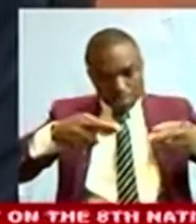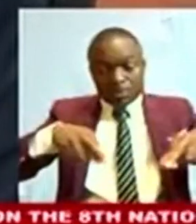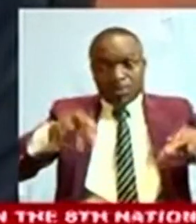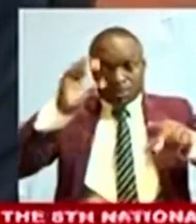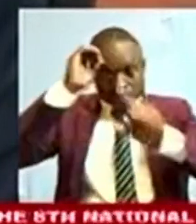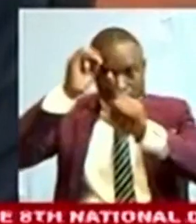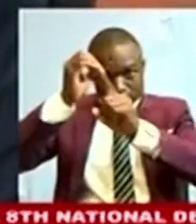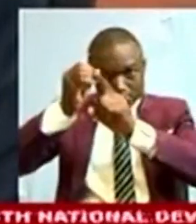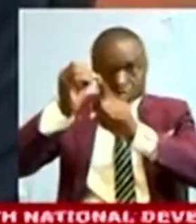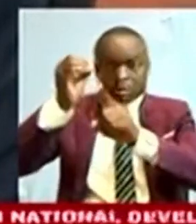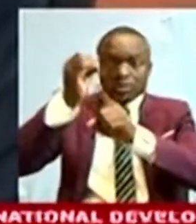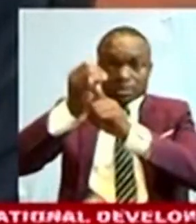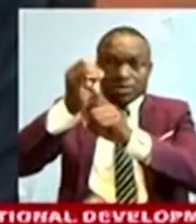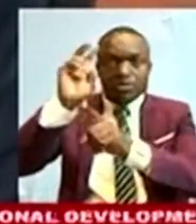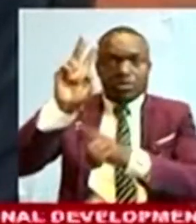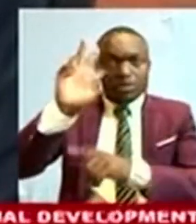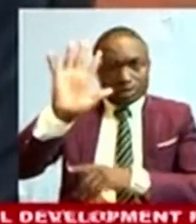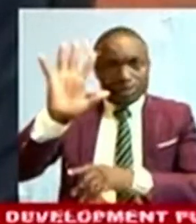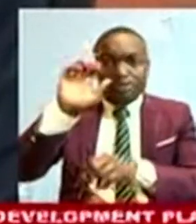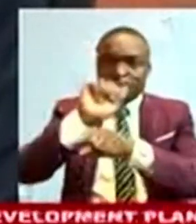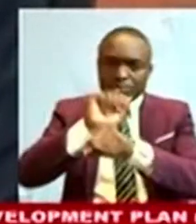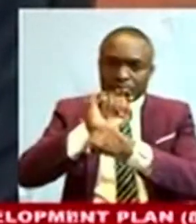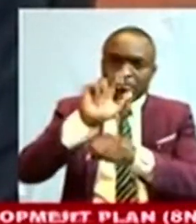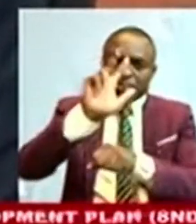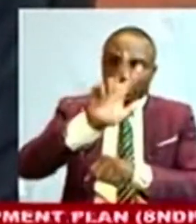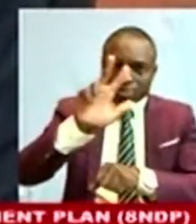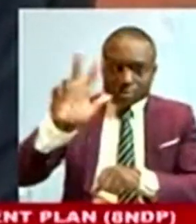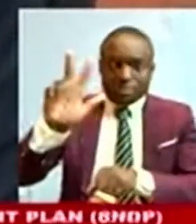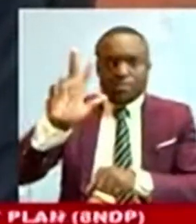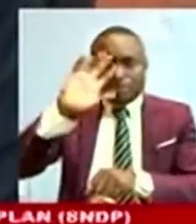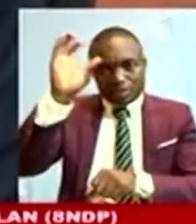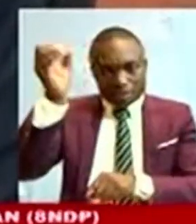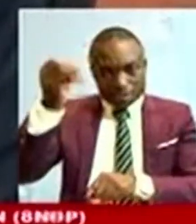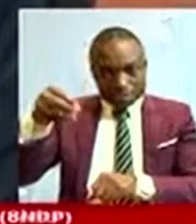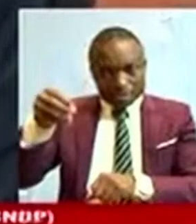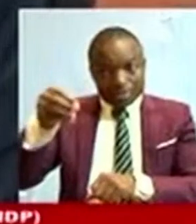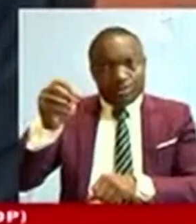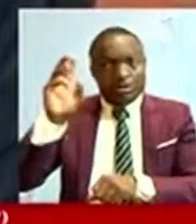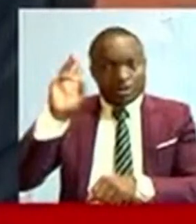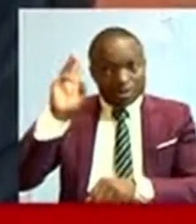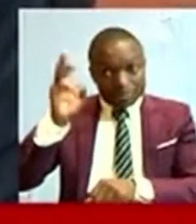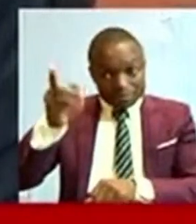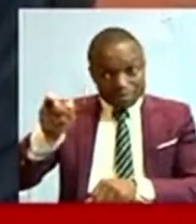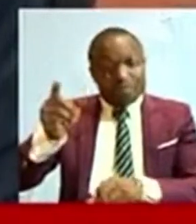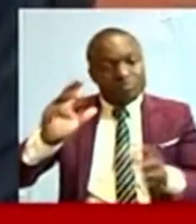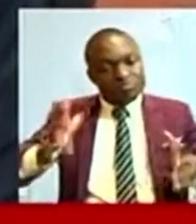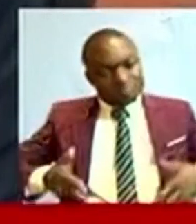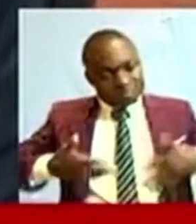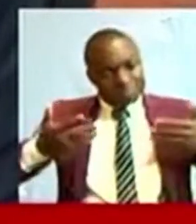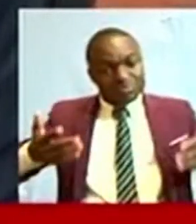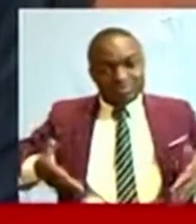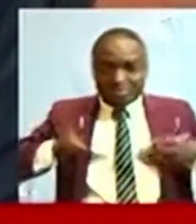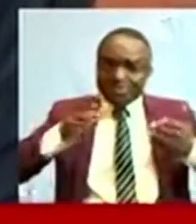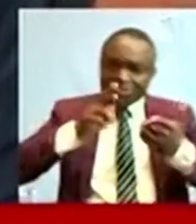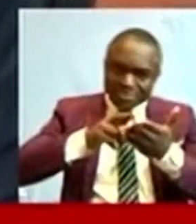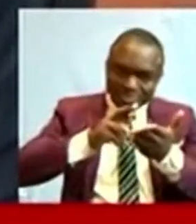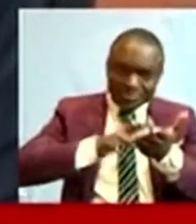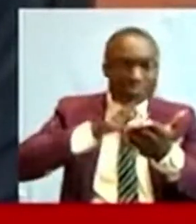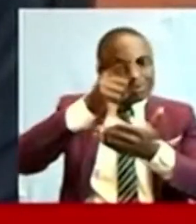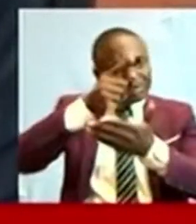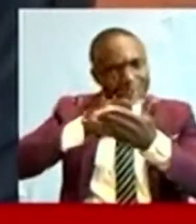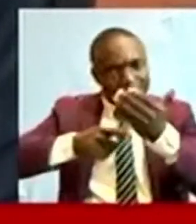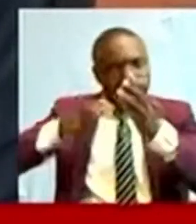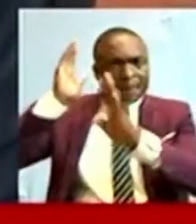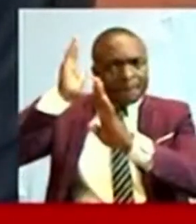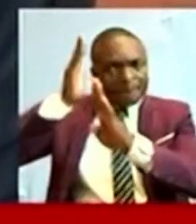25%, performance 33%. I would be happier if we reported on what is the specific contribution to the body